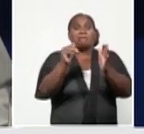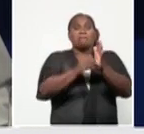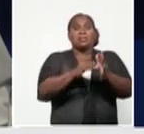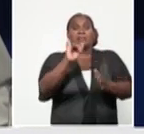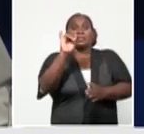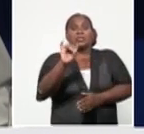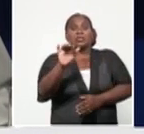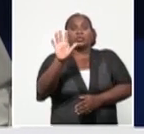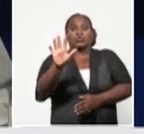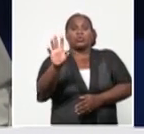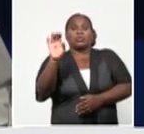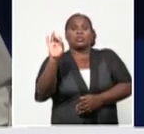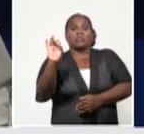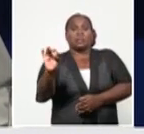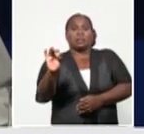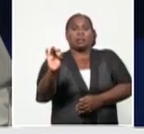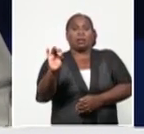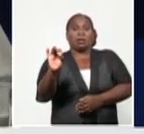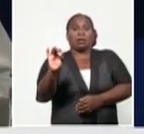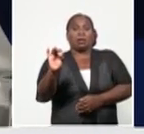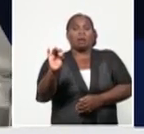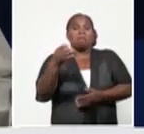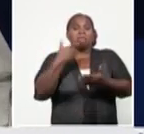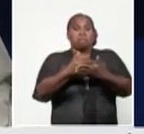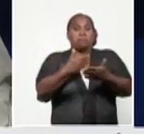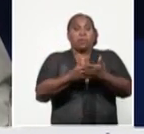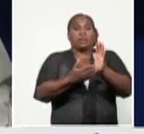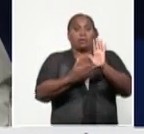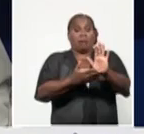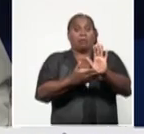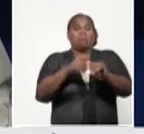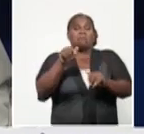3,657 samples were processed in our various